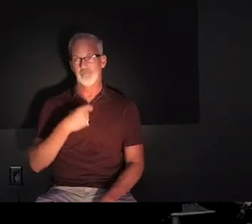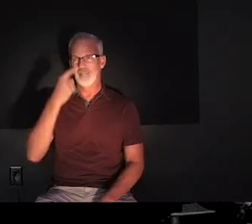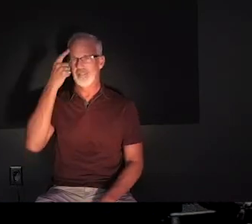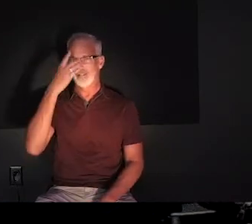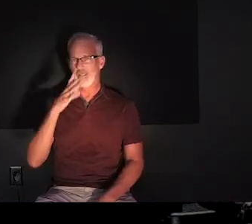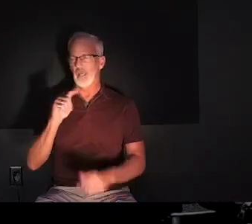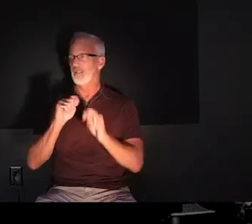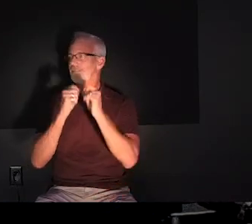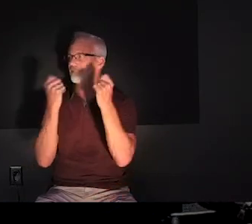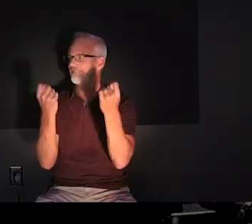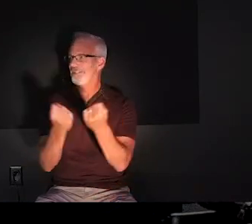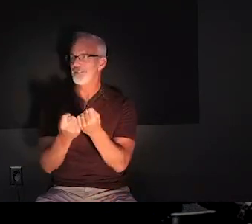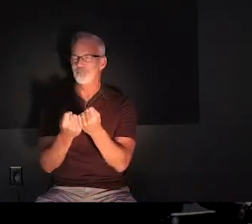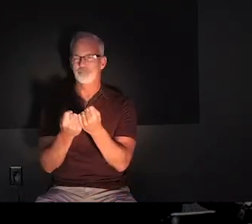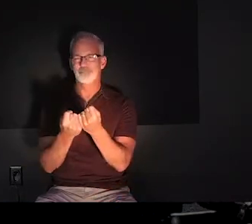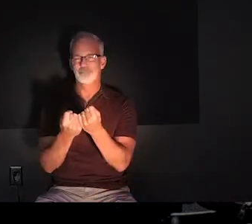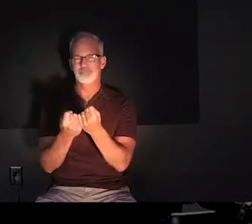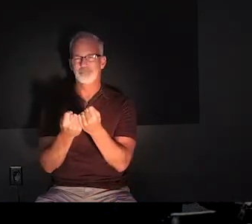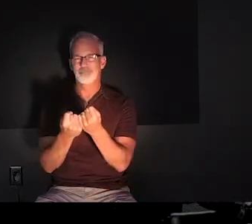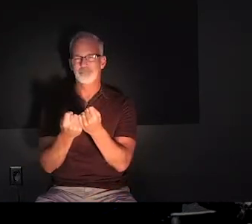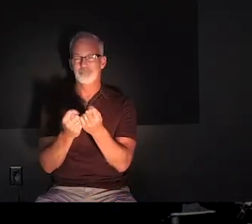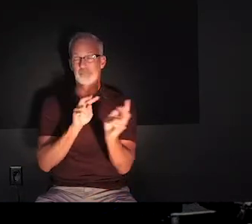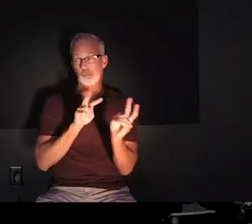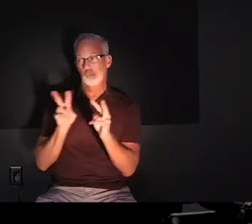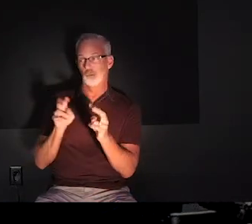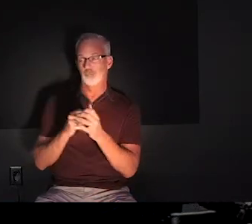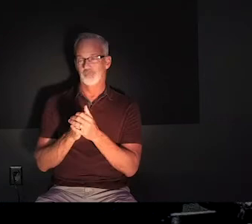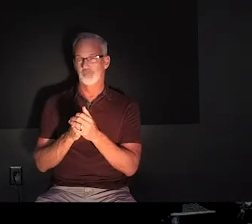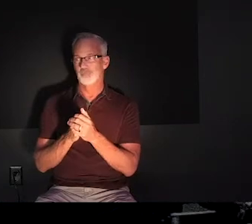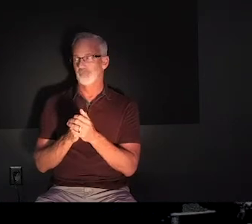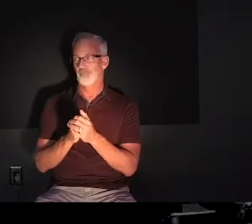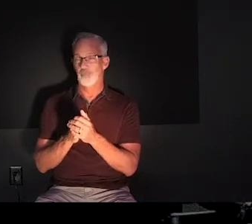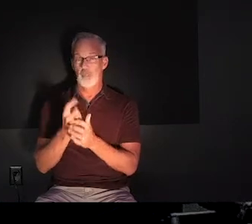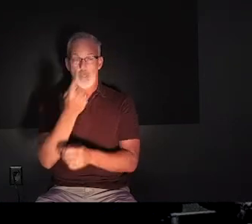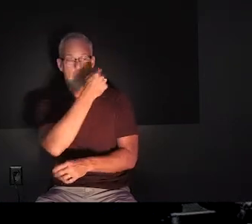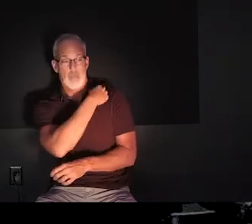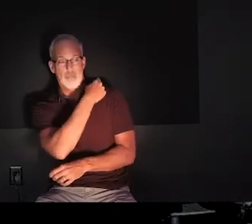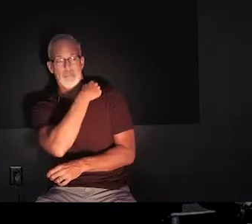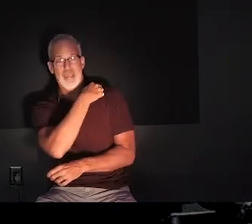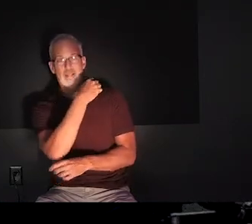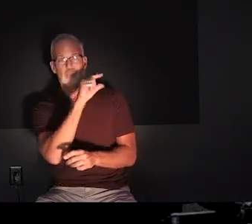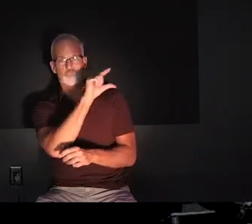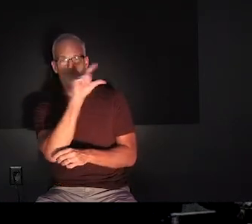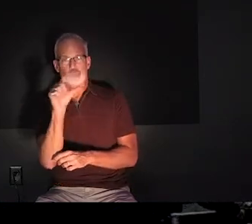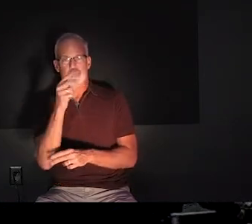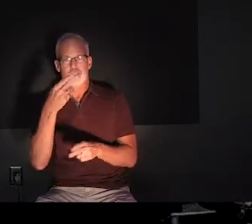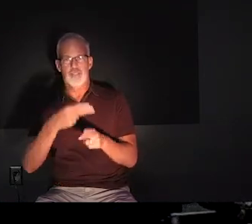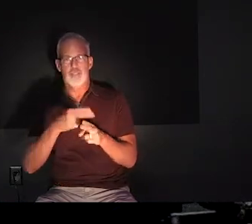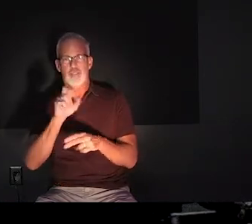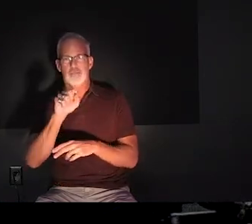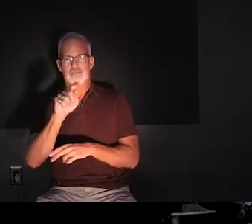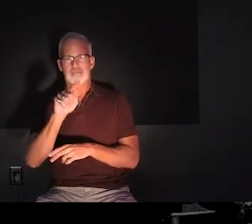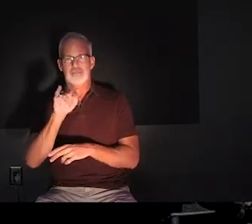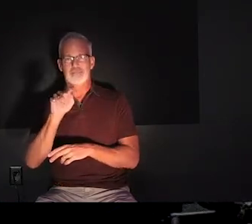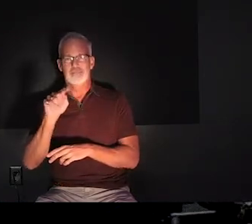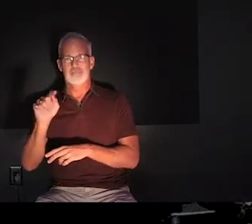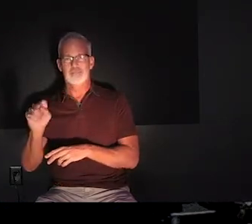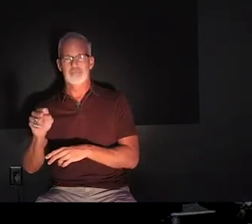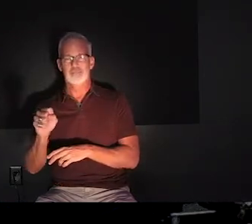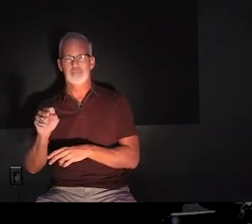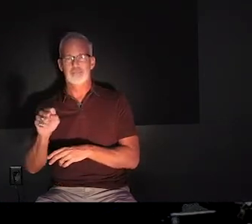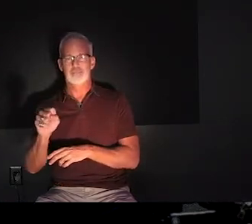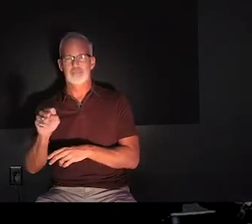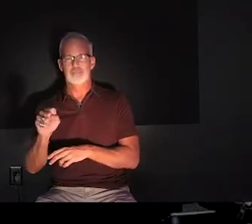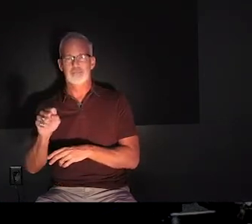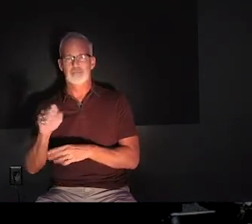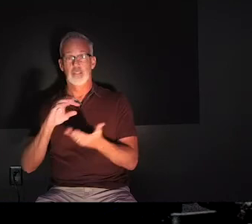God's team. And on the back of it, it's got my name, Stitz. And I